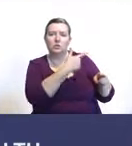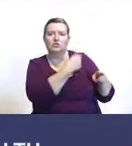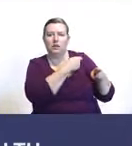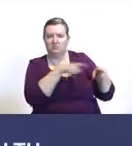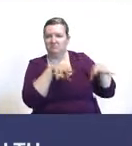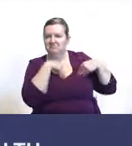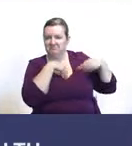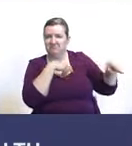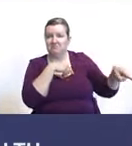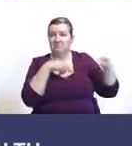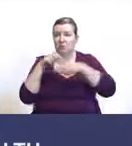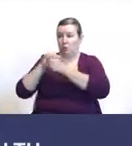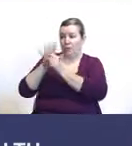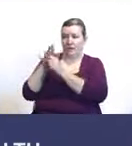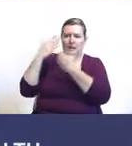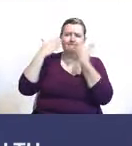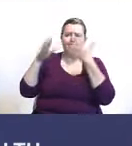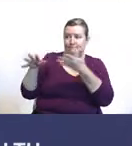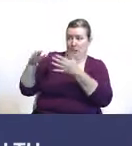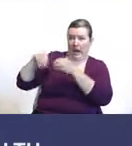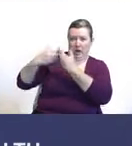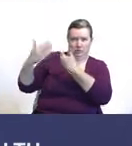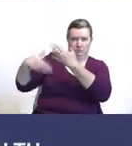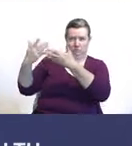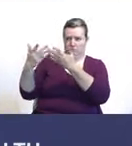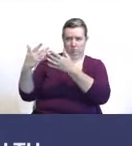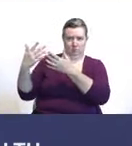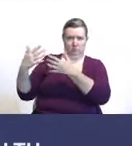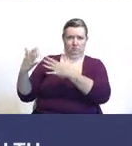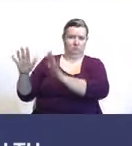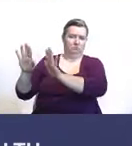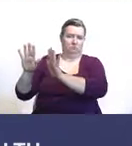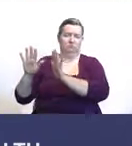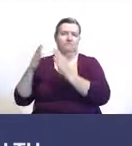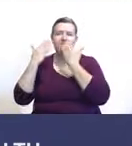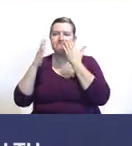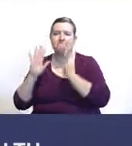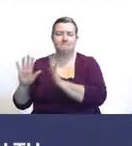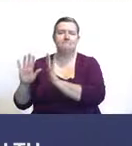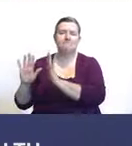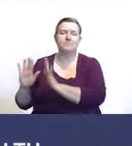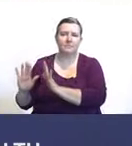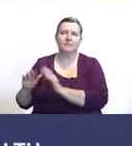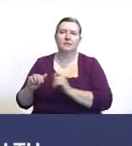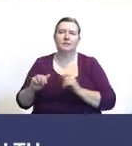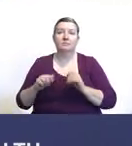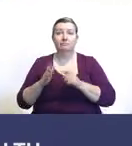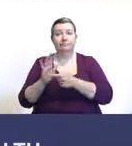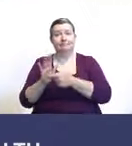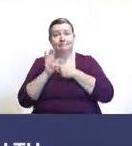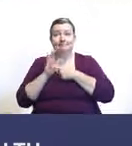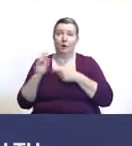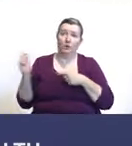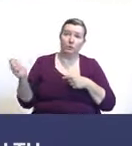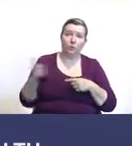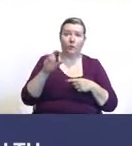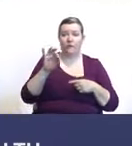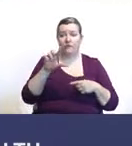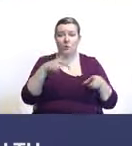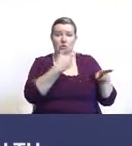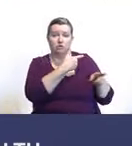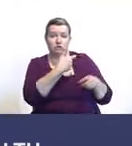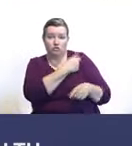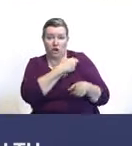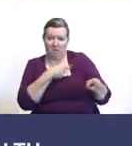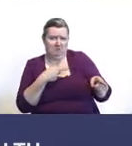COVID, no one knows, but you get it. You're not requiring, I don't ask you or make you show me whether or not